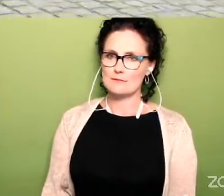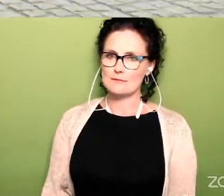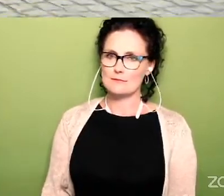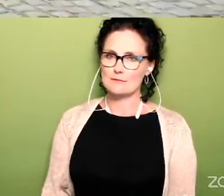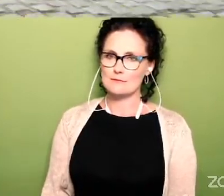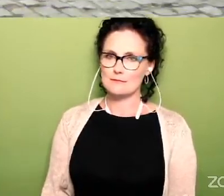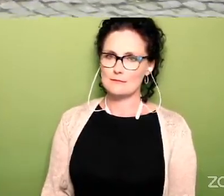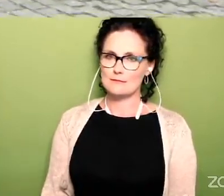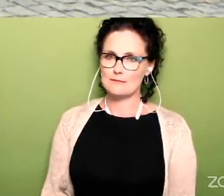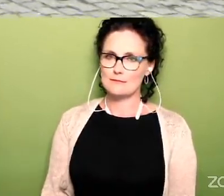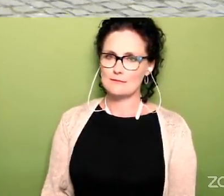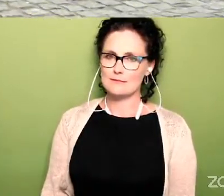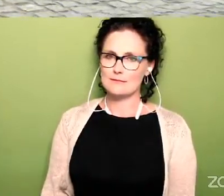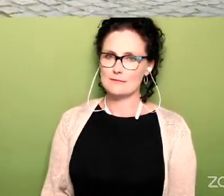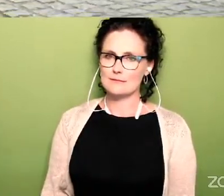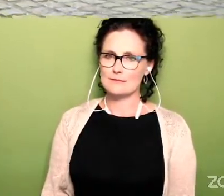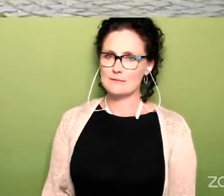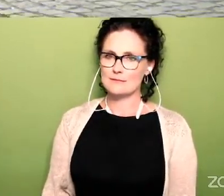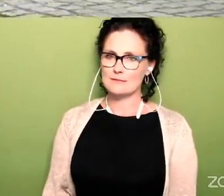Wrong way.